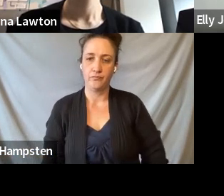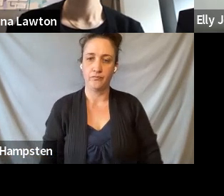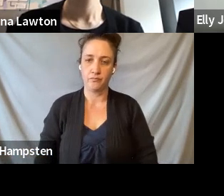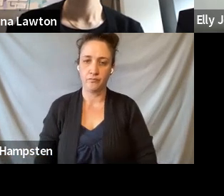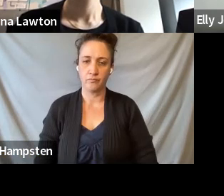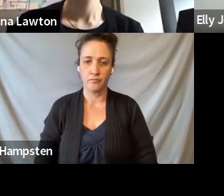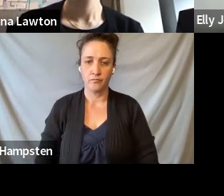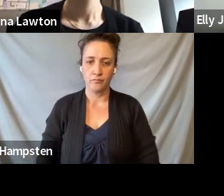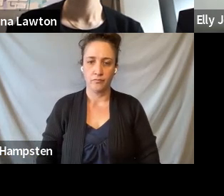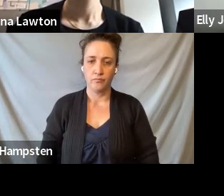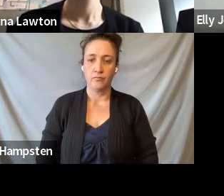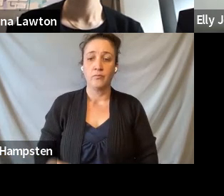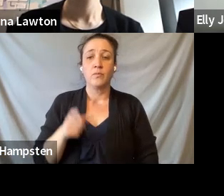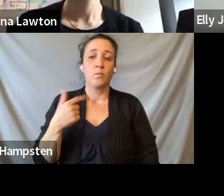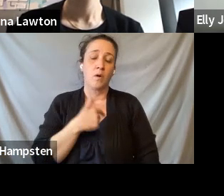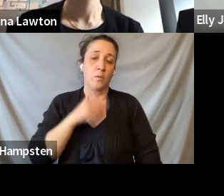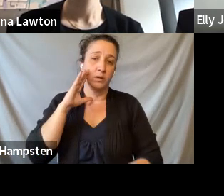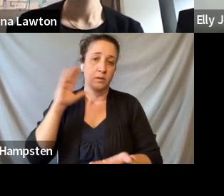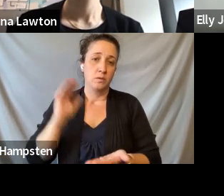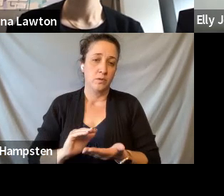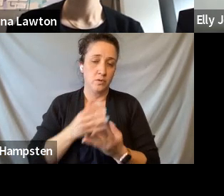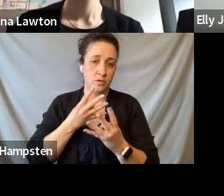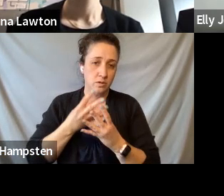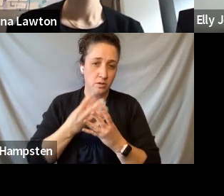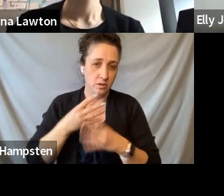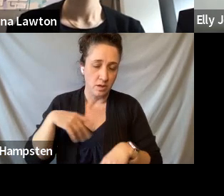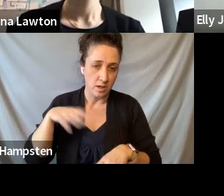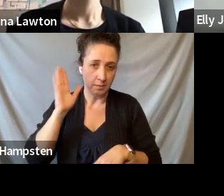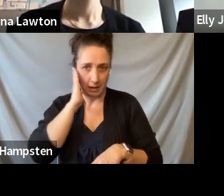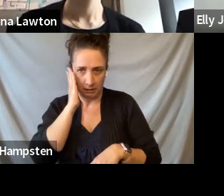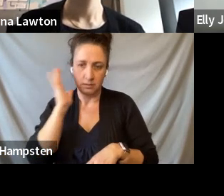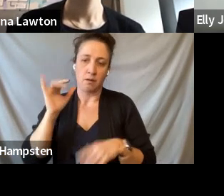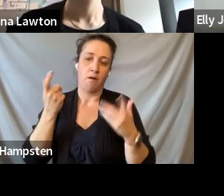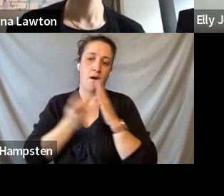Well, we know it's reduced jail beds, so there's an automatic savings there.